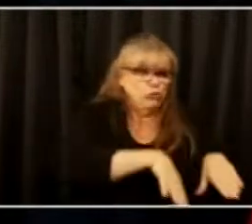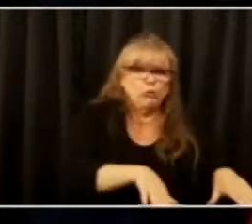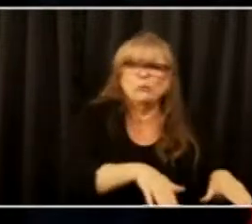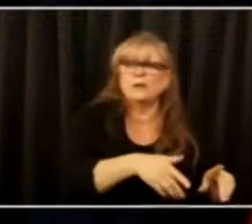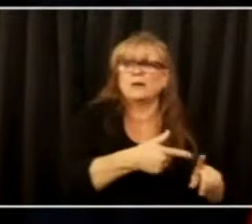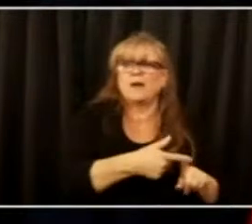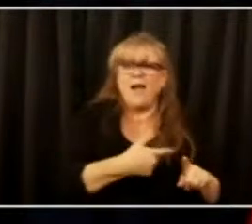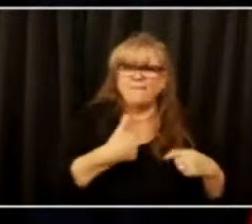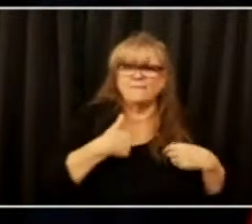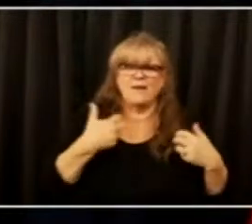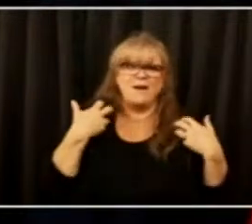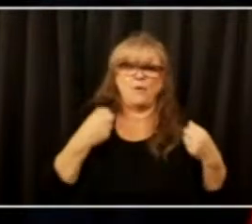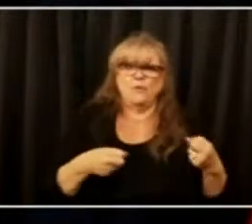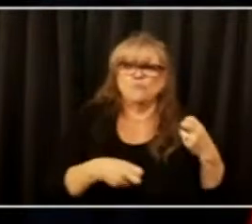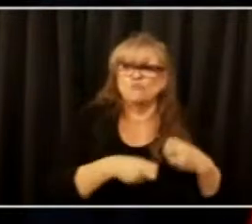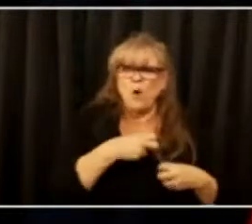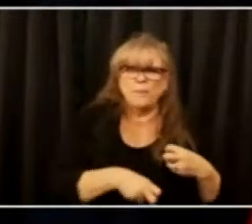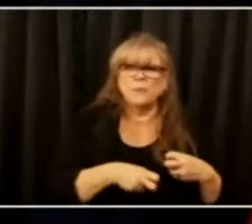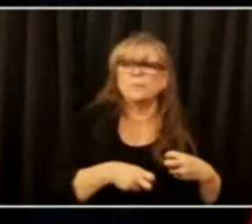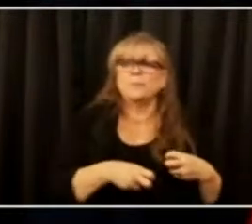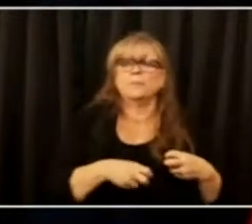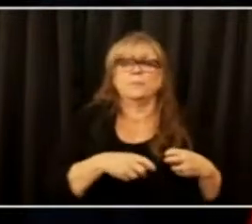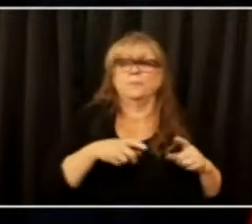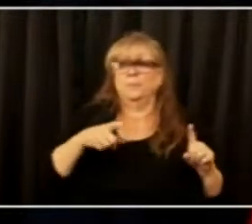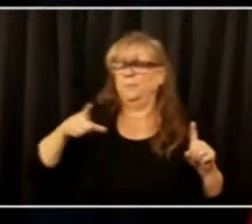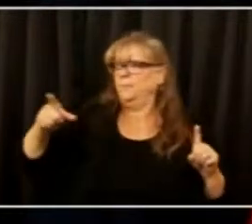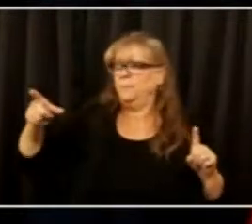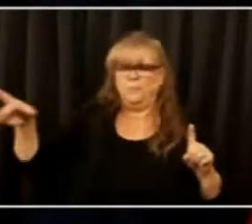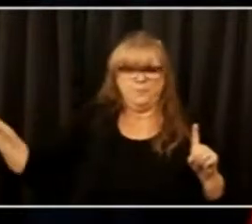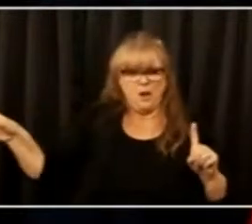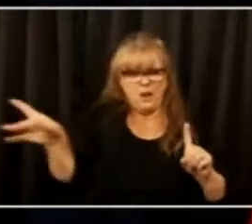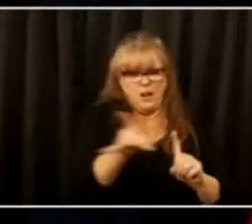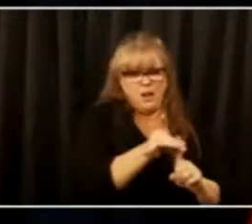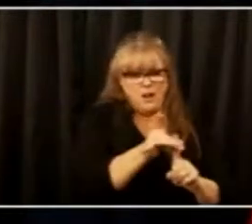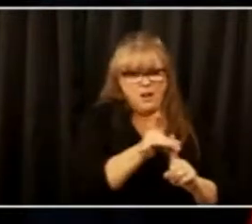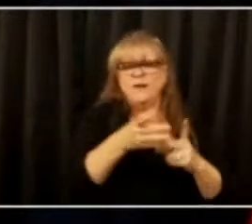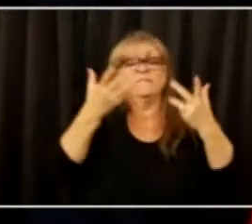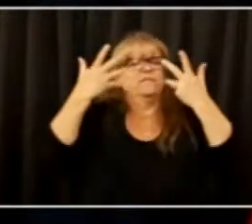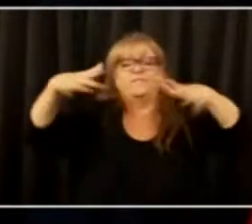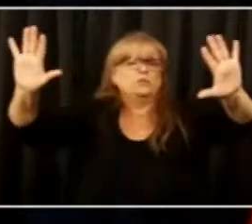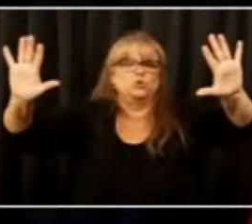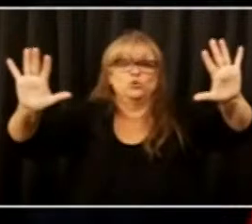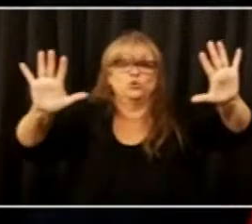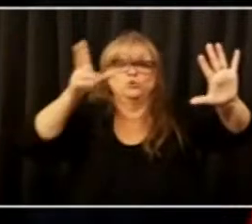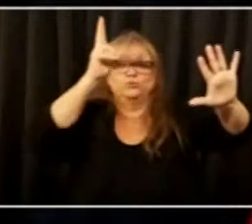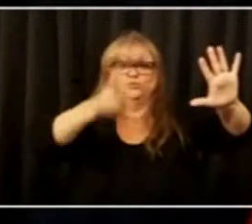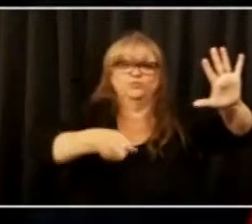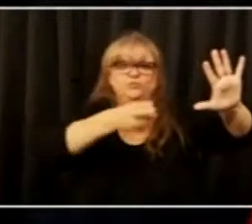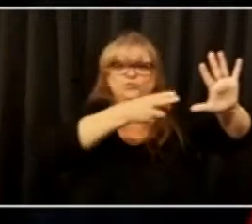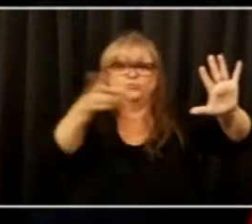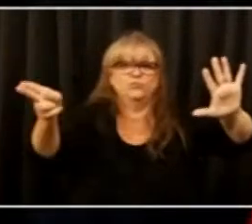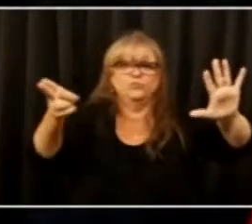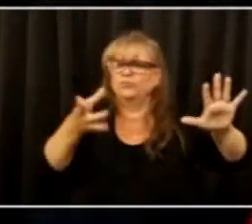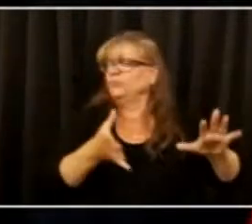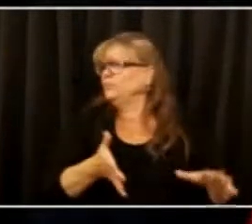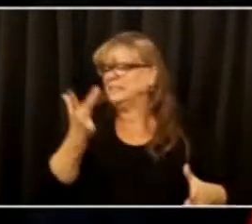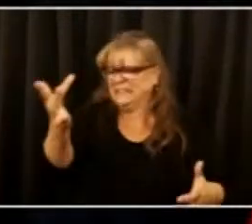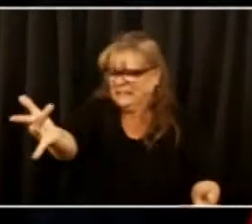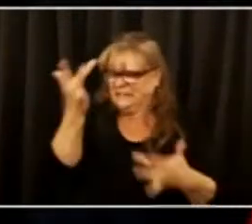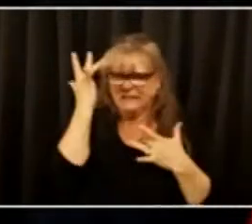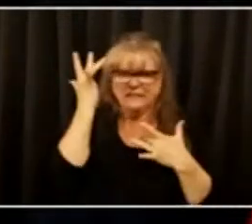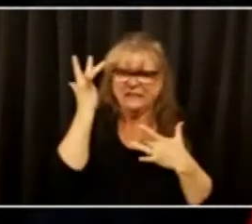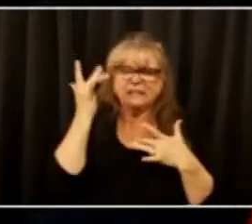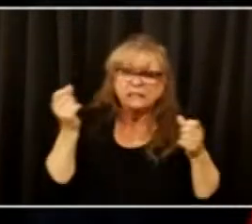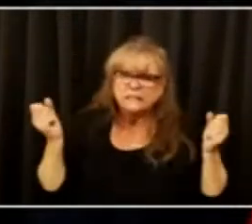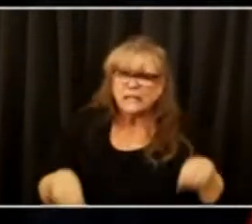from COVID infection. So you are a priority for us and for both you and your family. Please